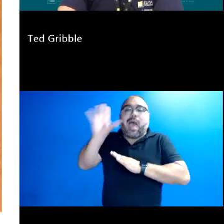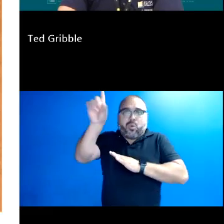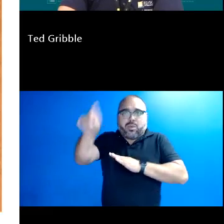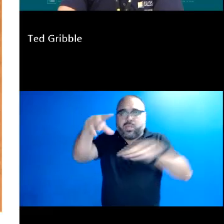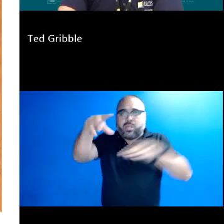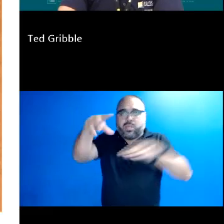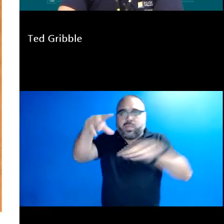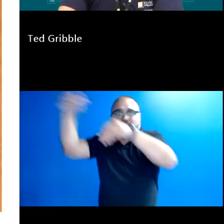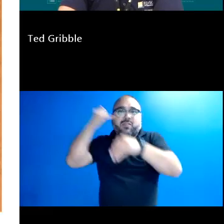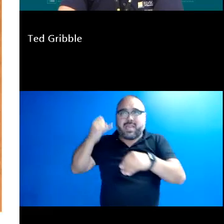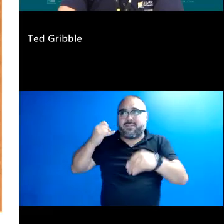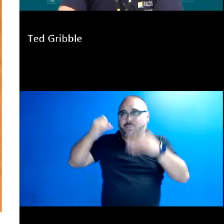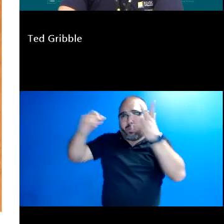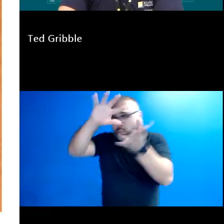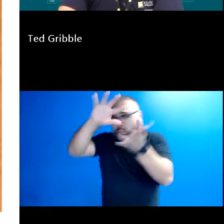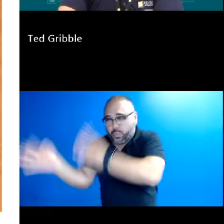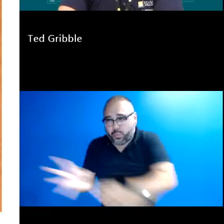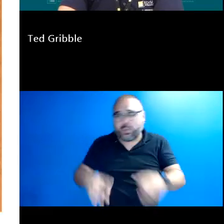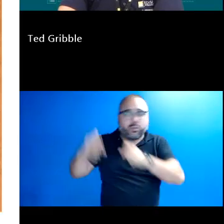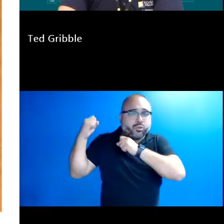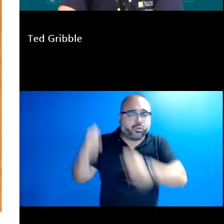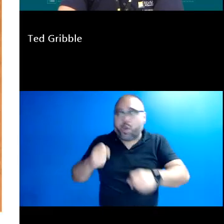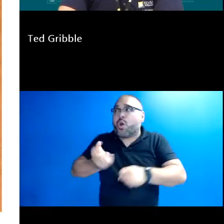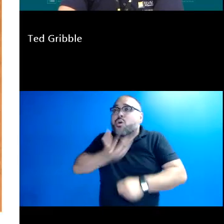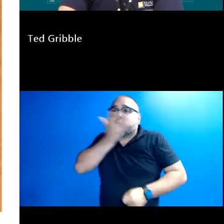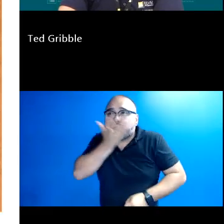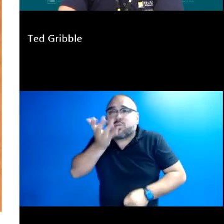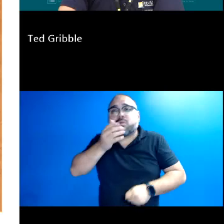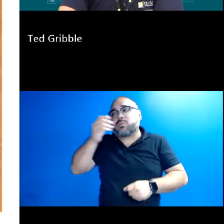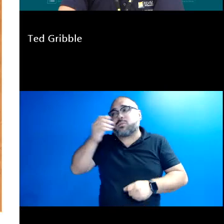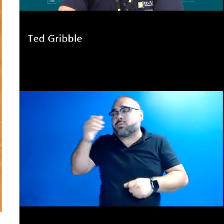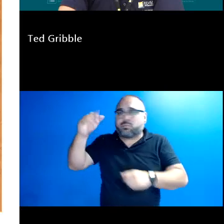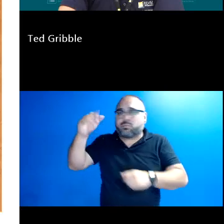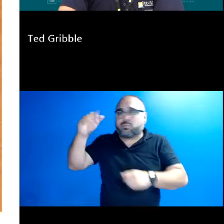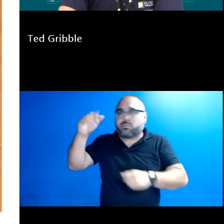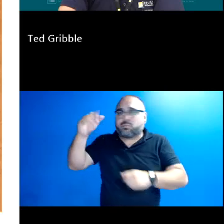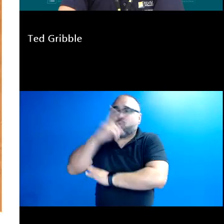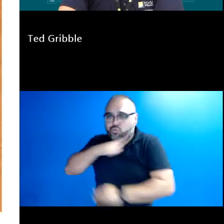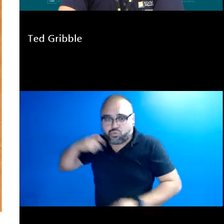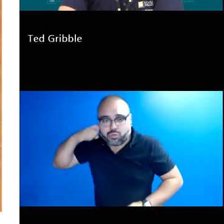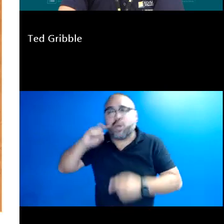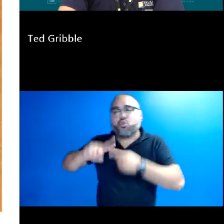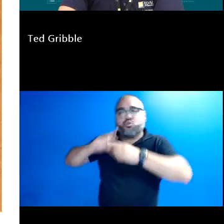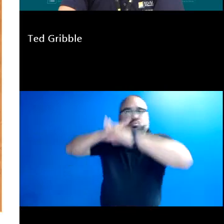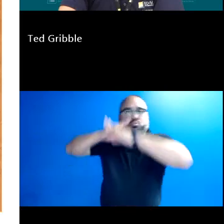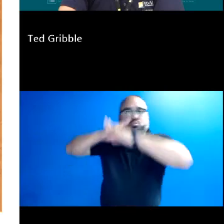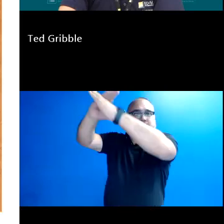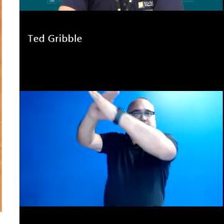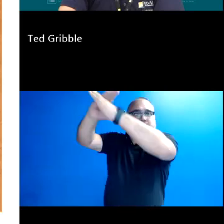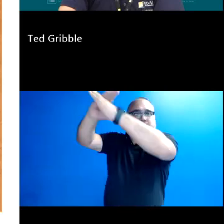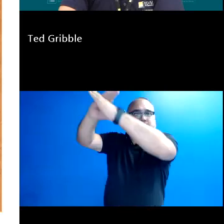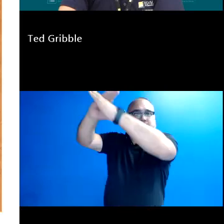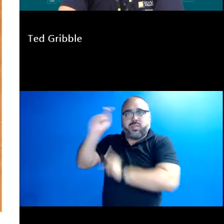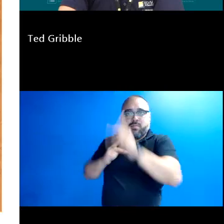dry vegetation, high risk of fire, to protect all of the neighbors on that long circuit between